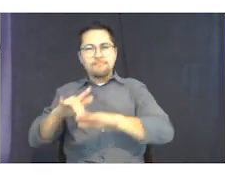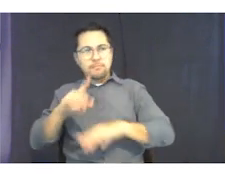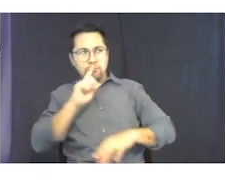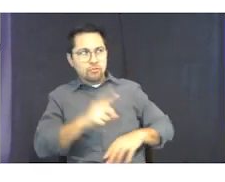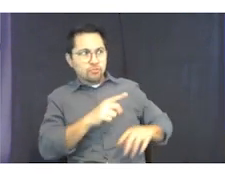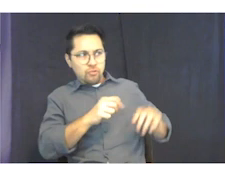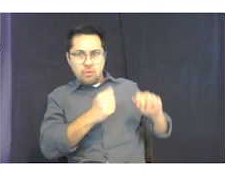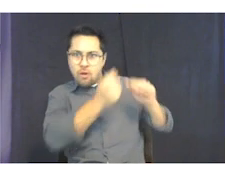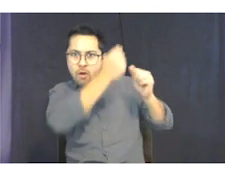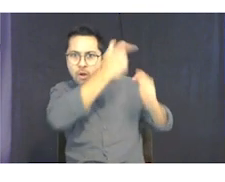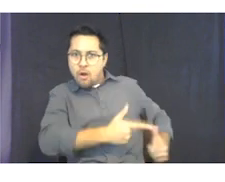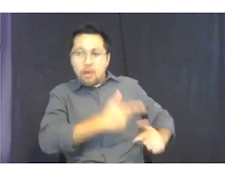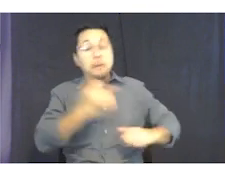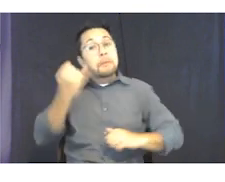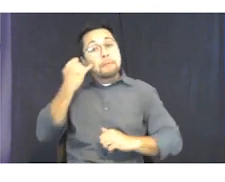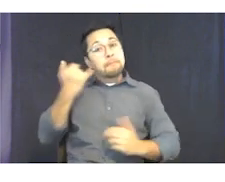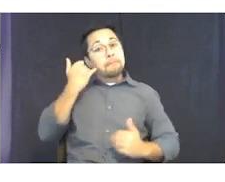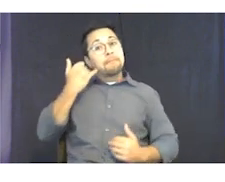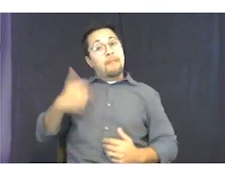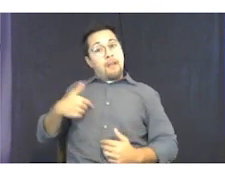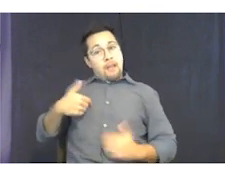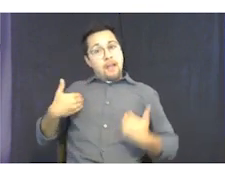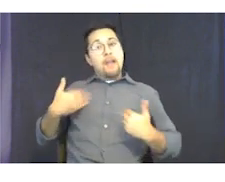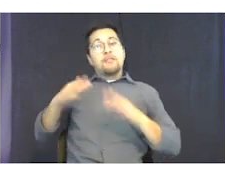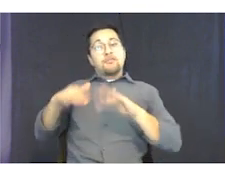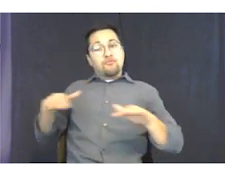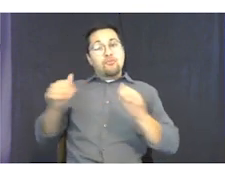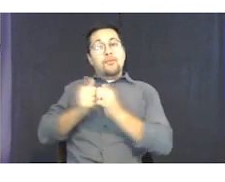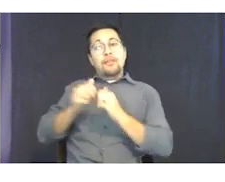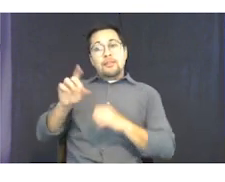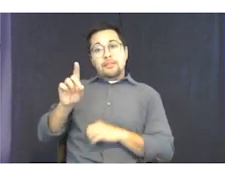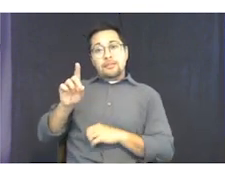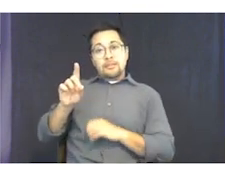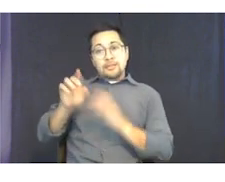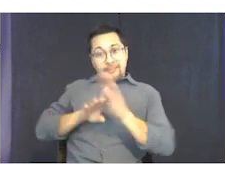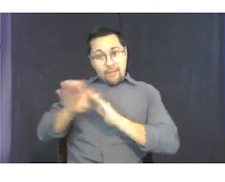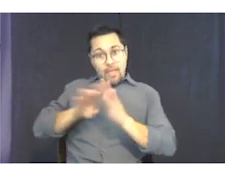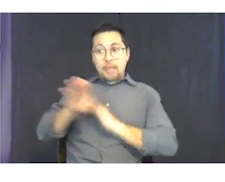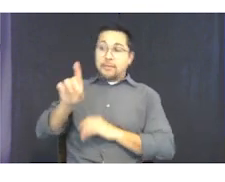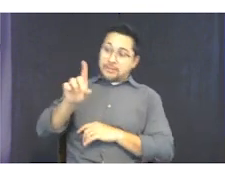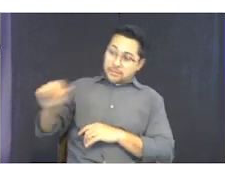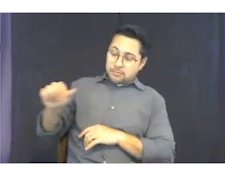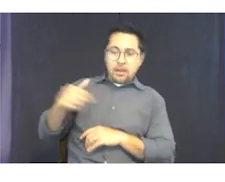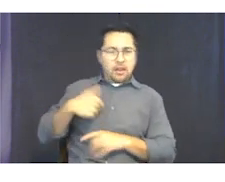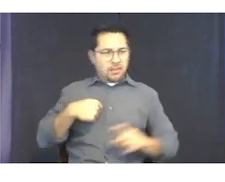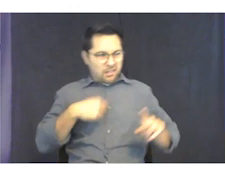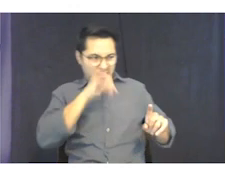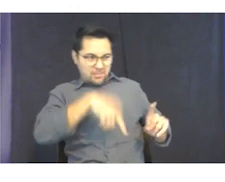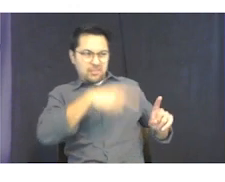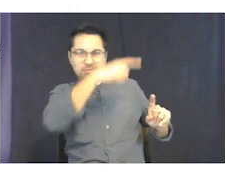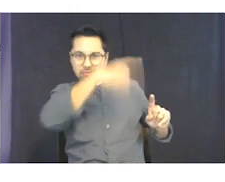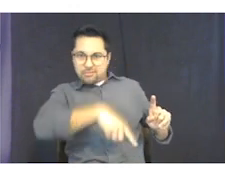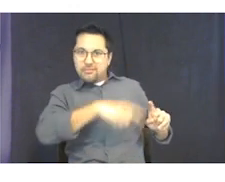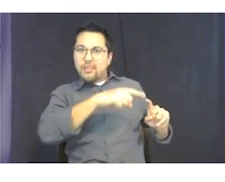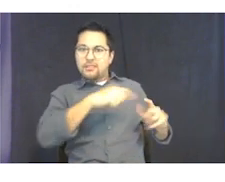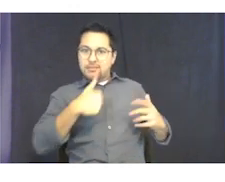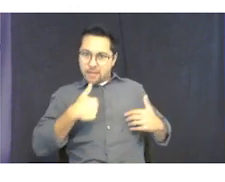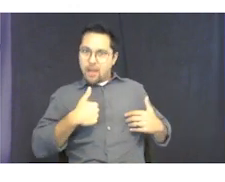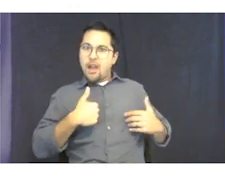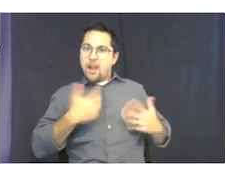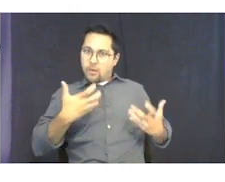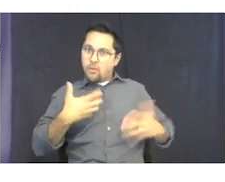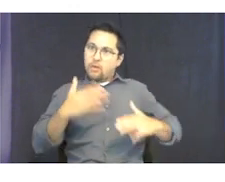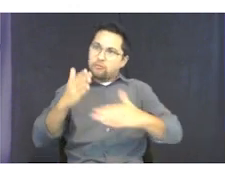that if I had a child with a developmental disability, this is something that I would want to be able to share, either with